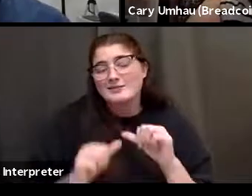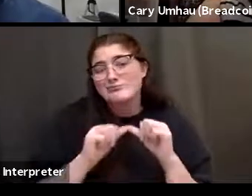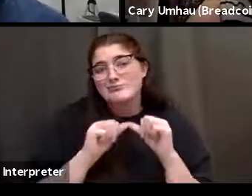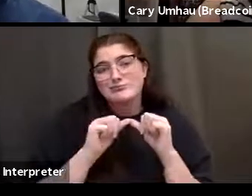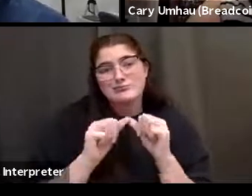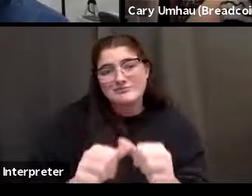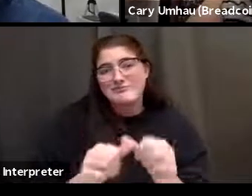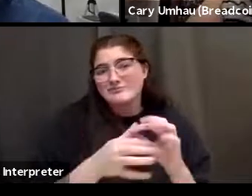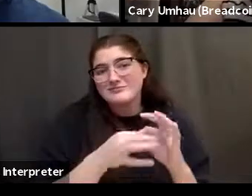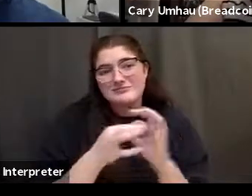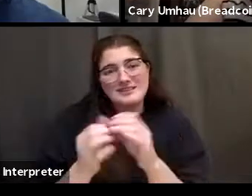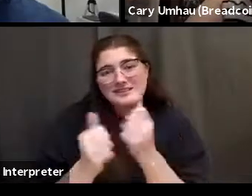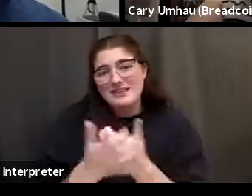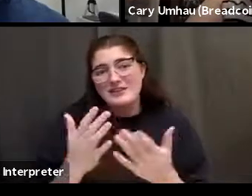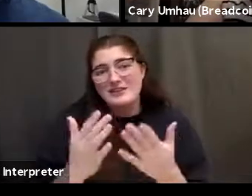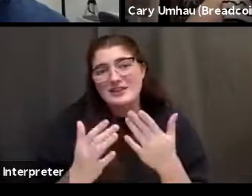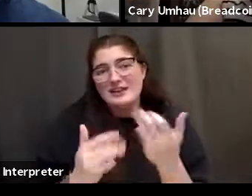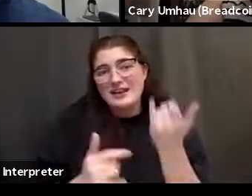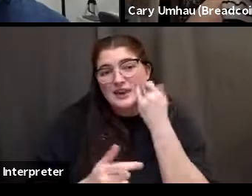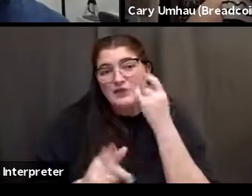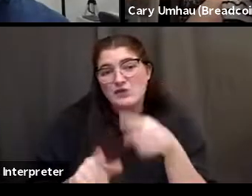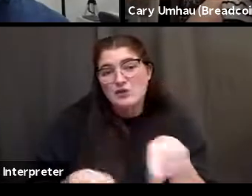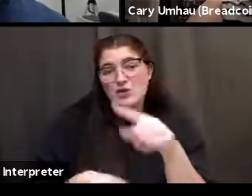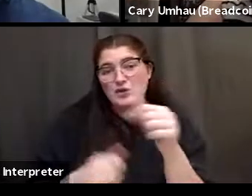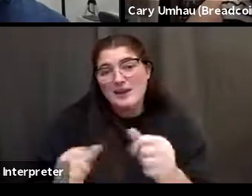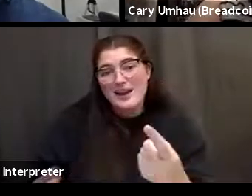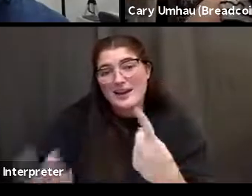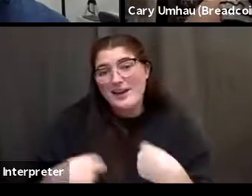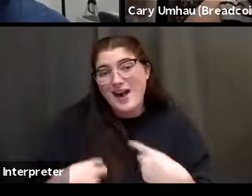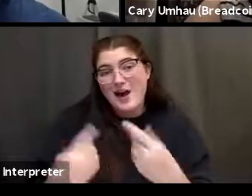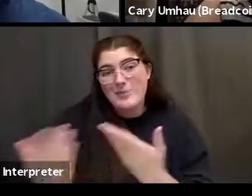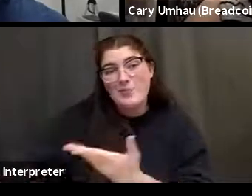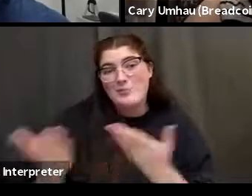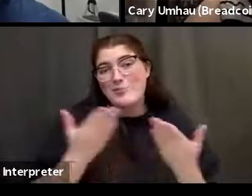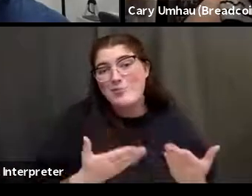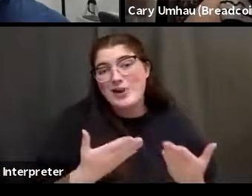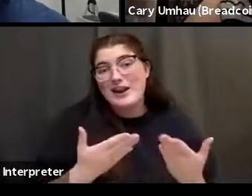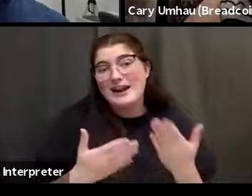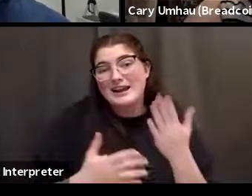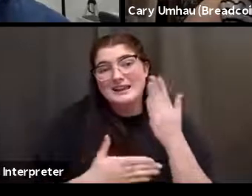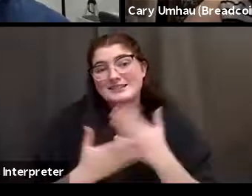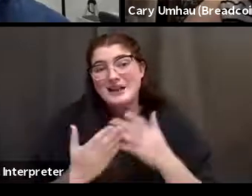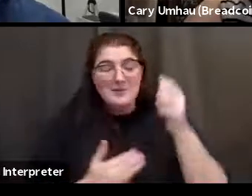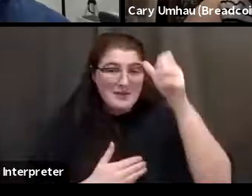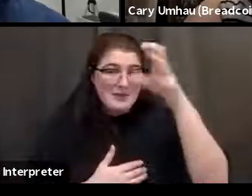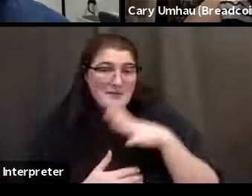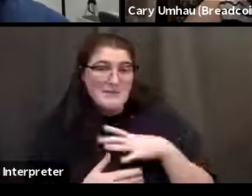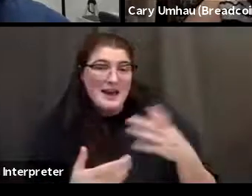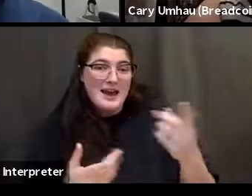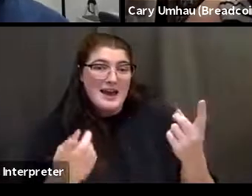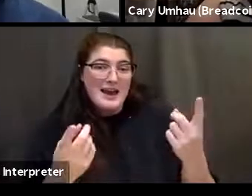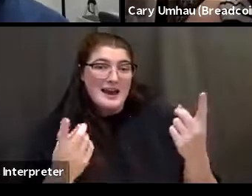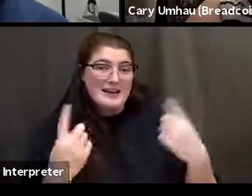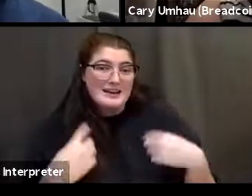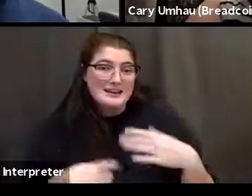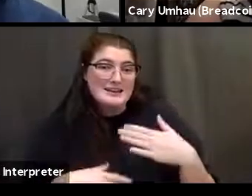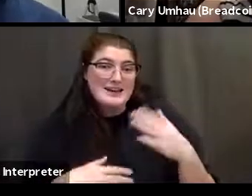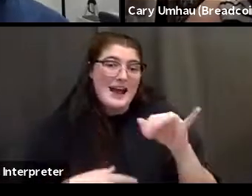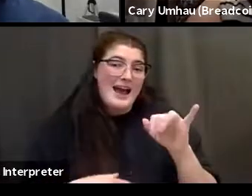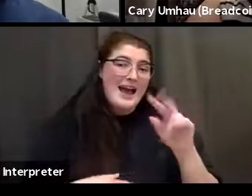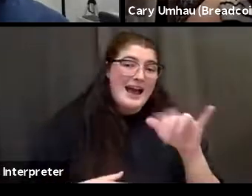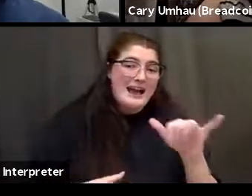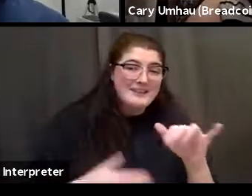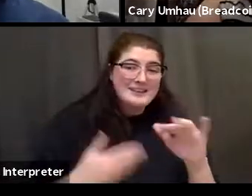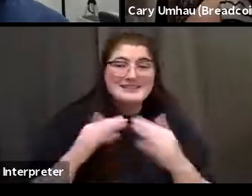point. If you can come over and bring some of those guys over here to Cromell and Ivy